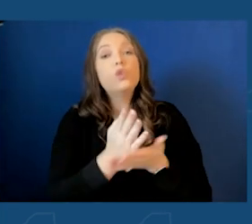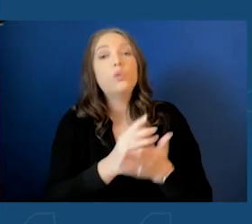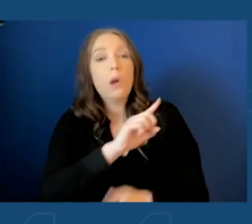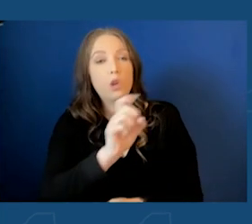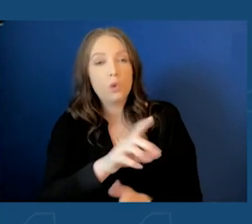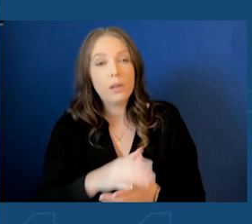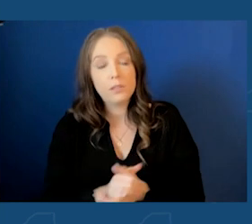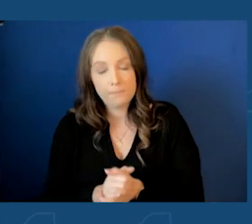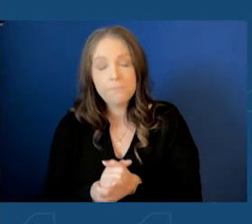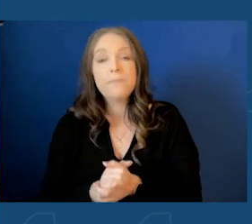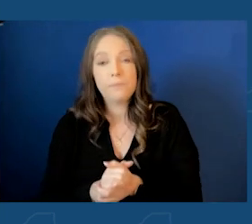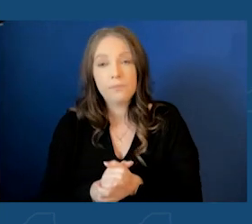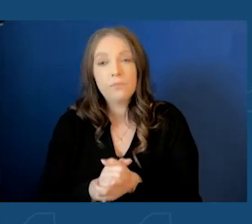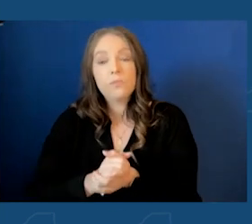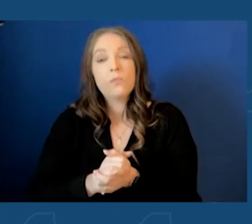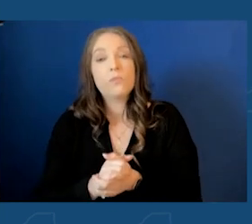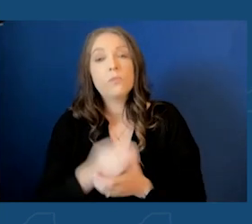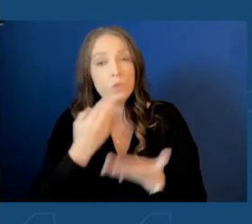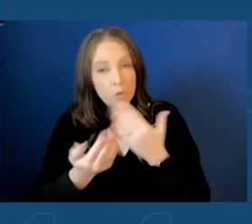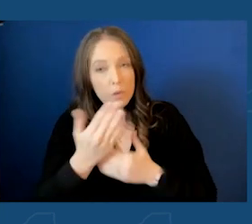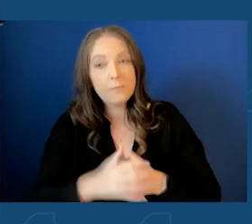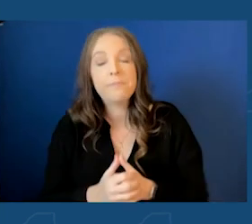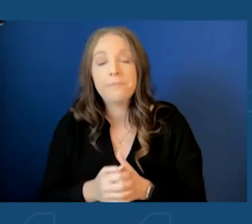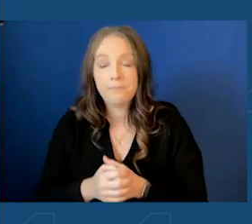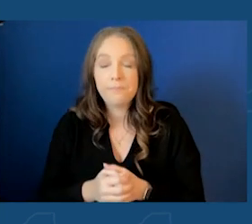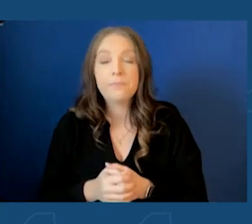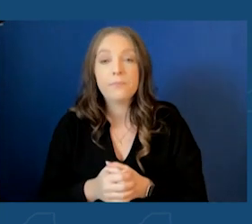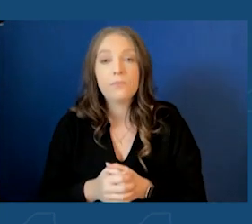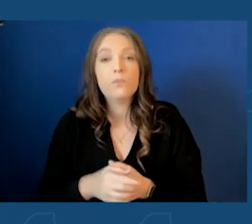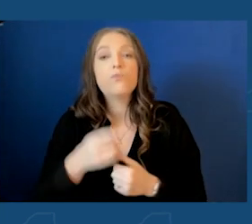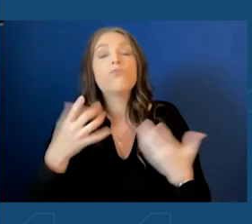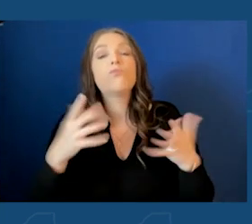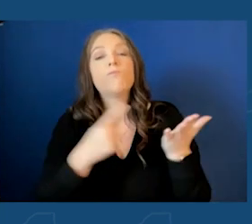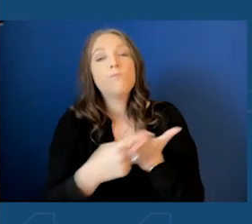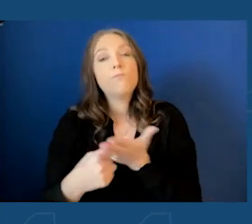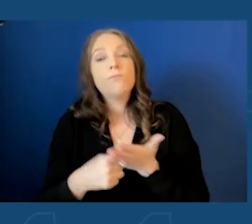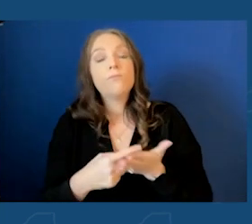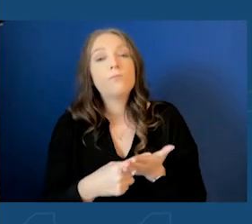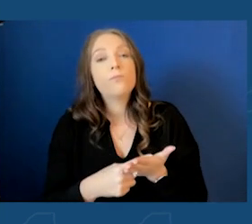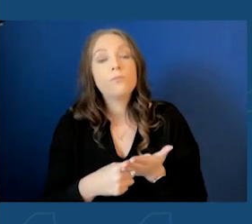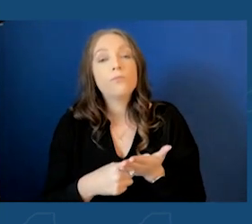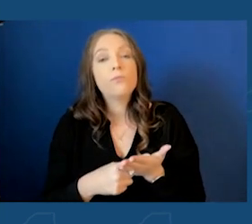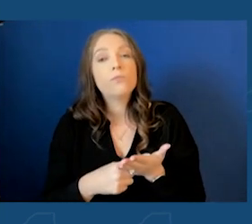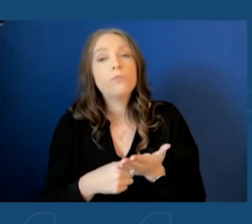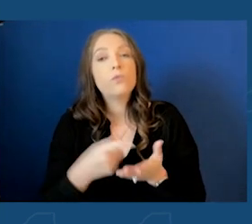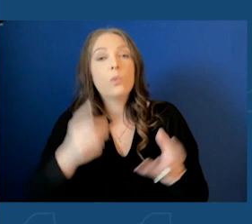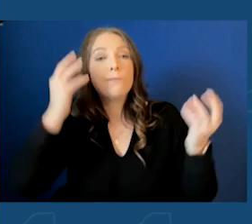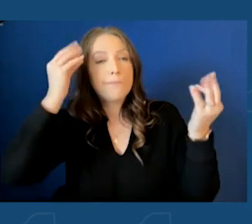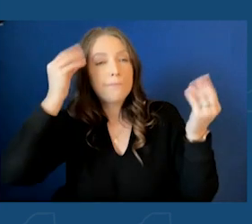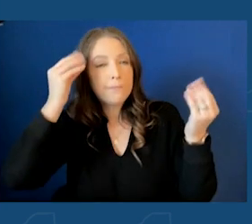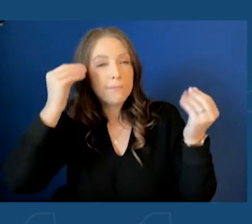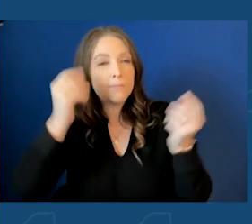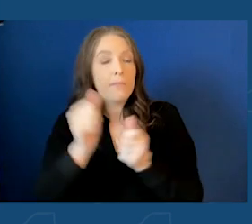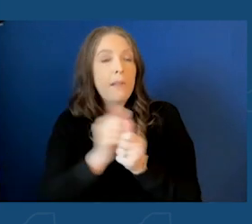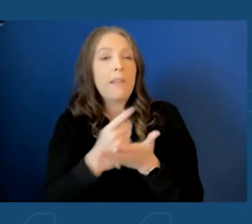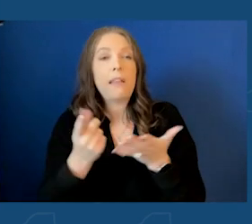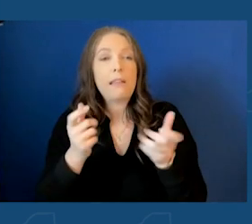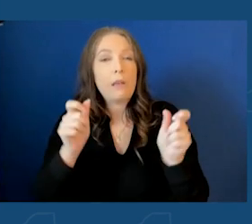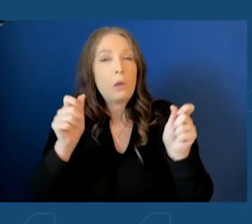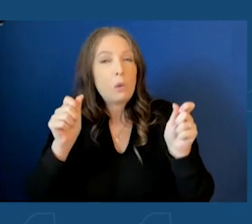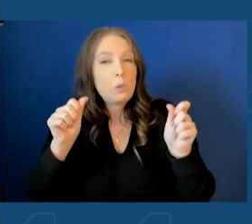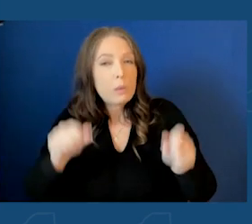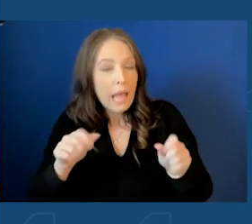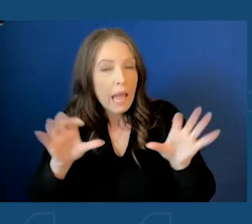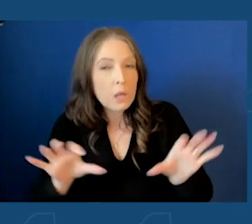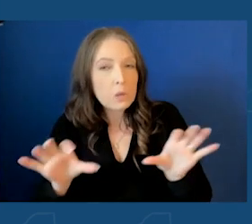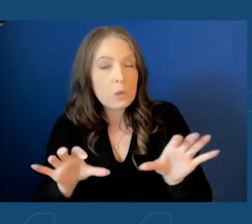you. Good morning. Good So morning. you talked about, you're thinking about everything you can possibly do. How much of the responsibility